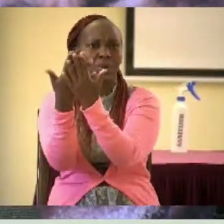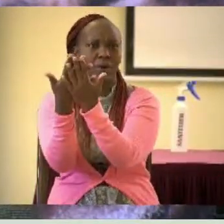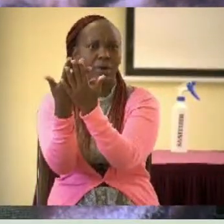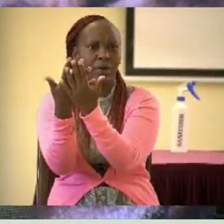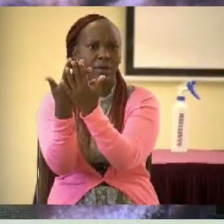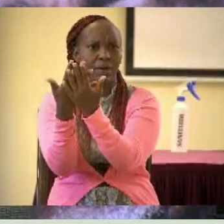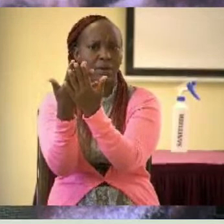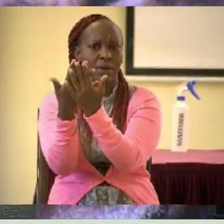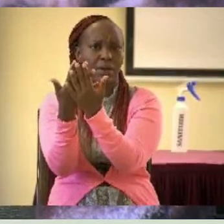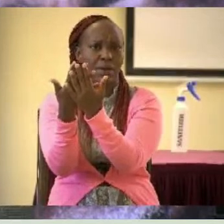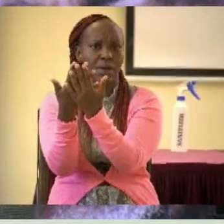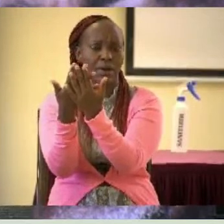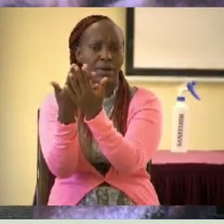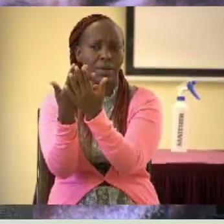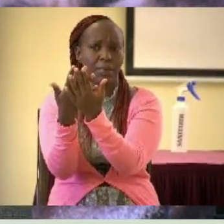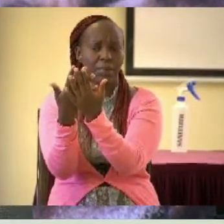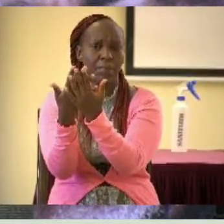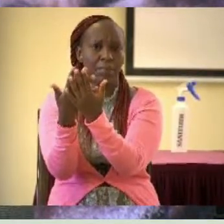the number of